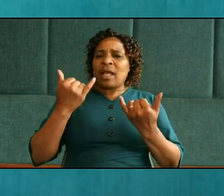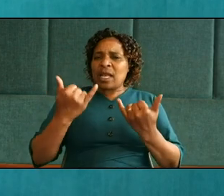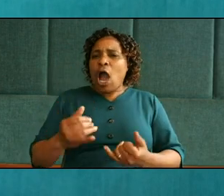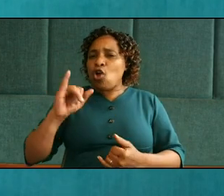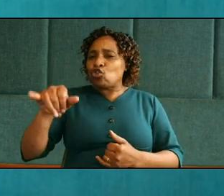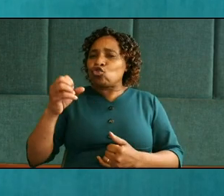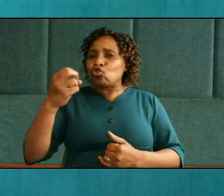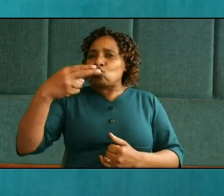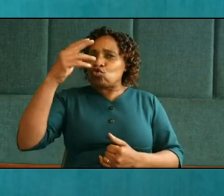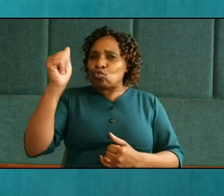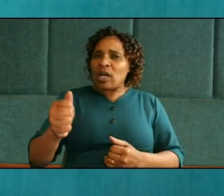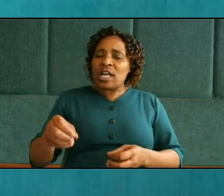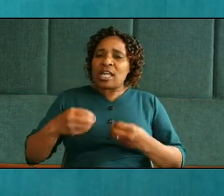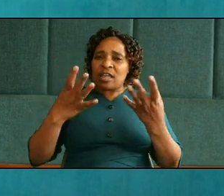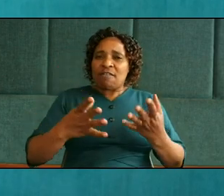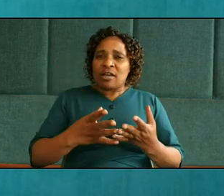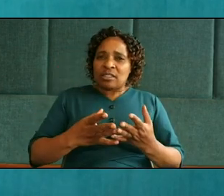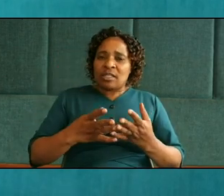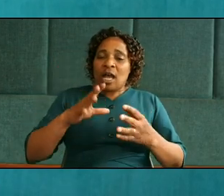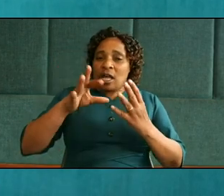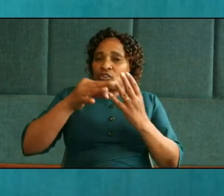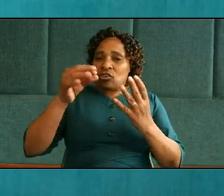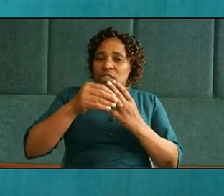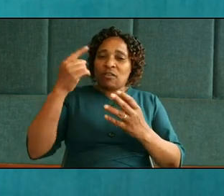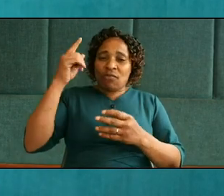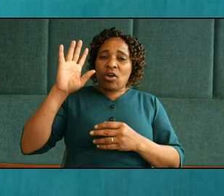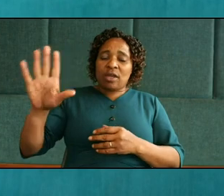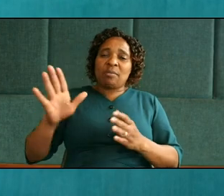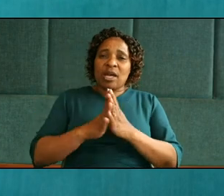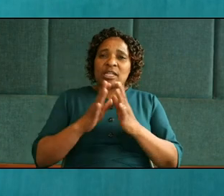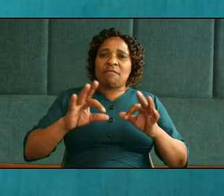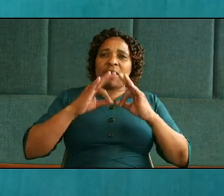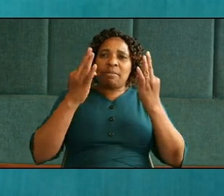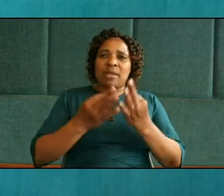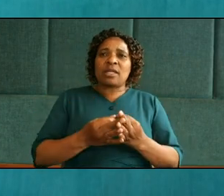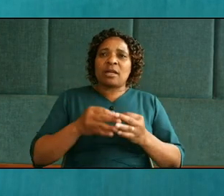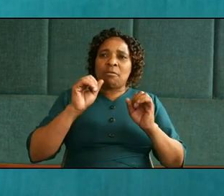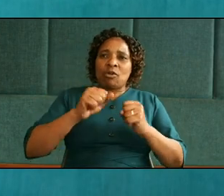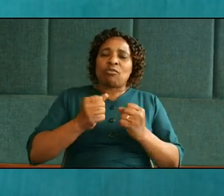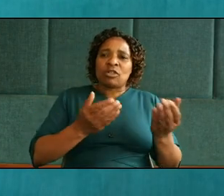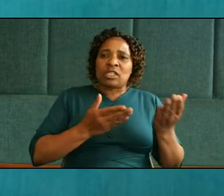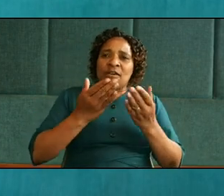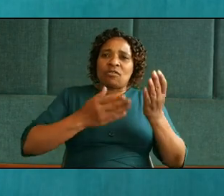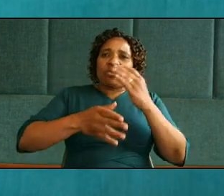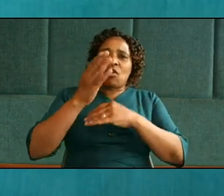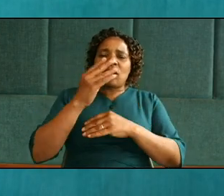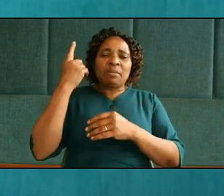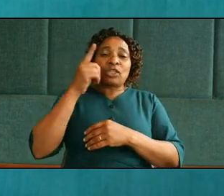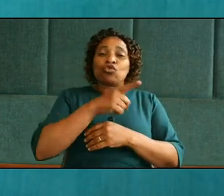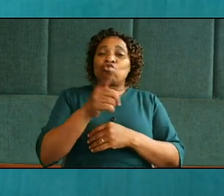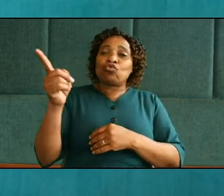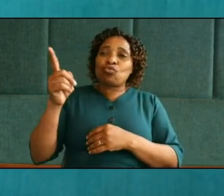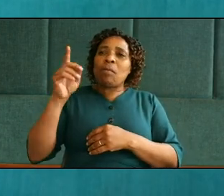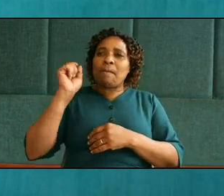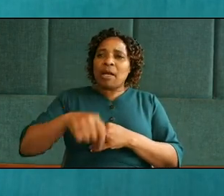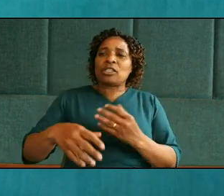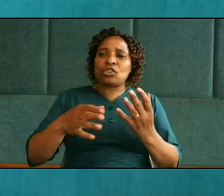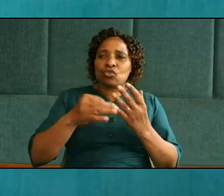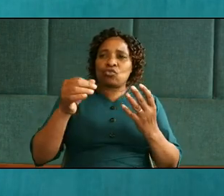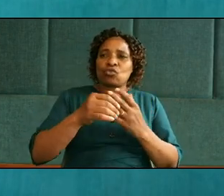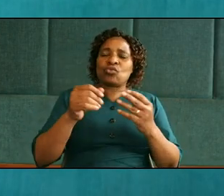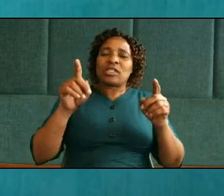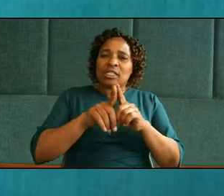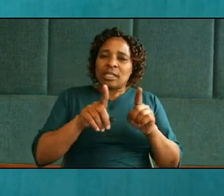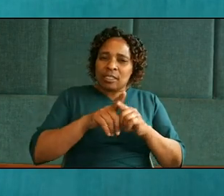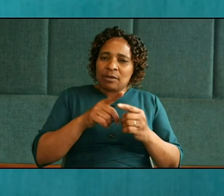and he told us that for him and his family, he will serve God. But for you guys, you have to choose. So same case